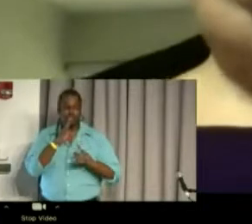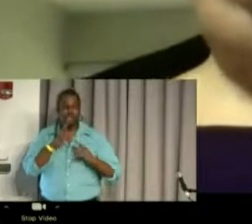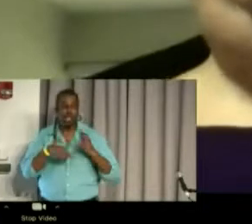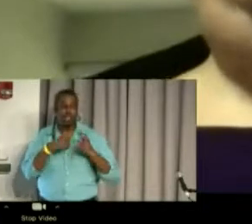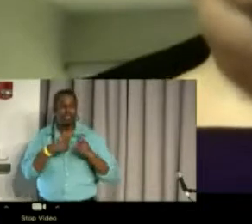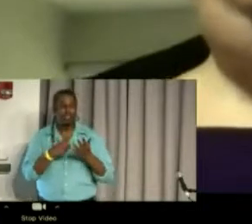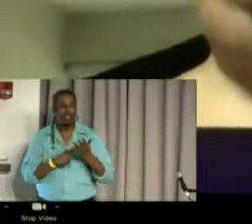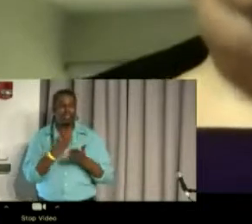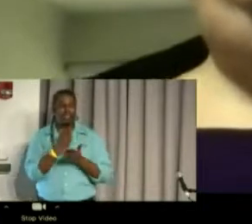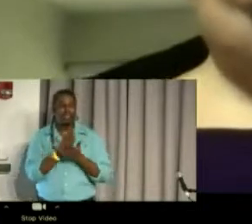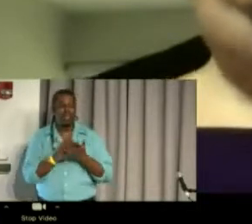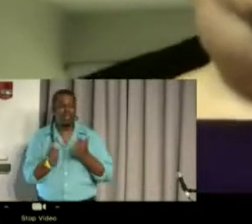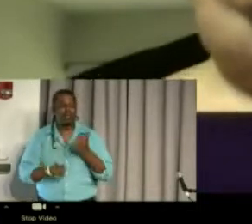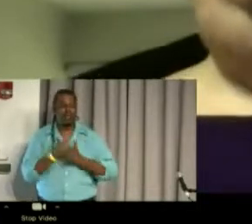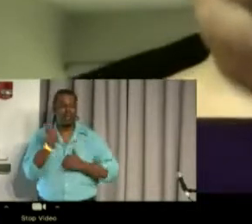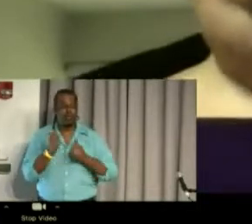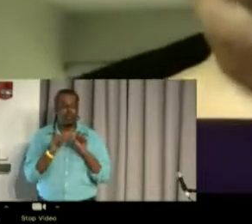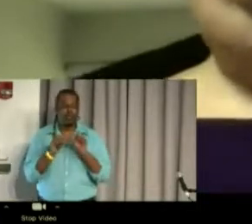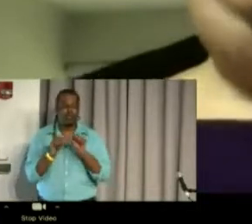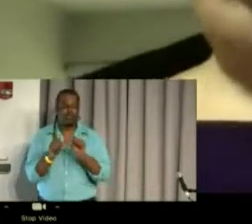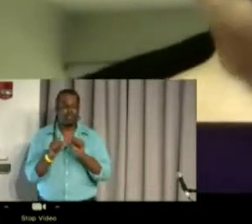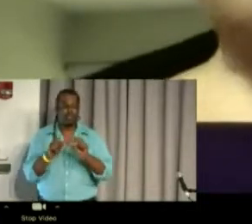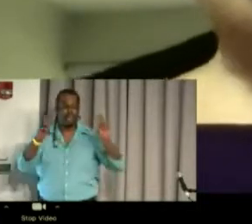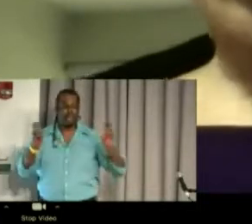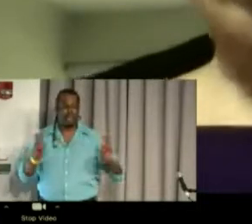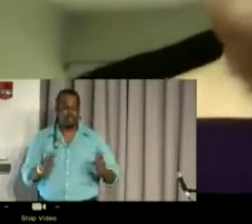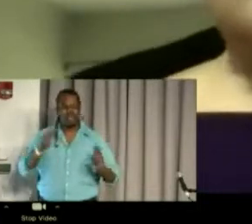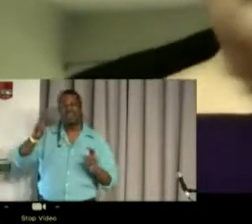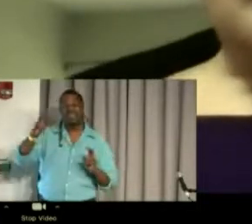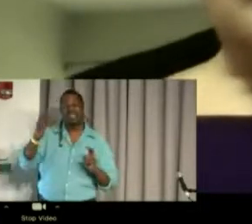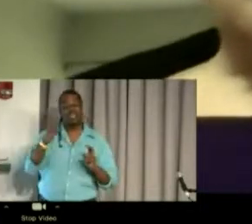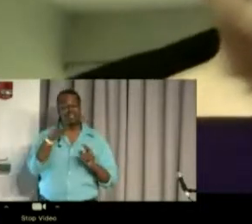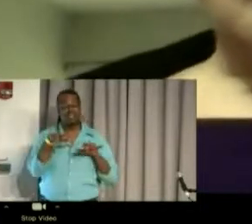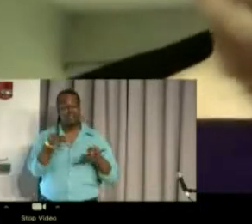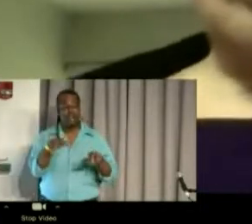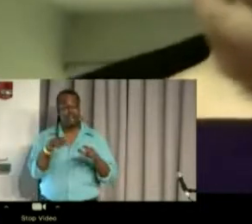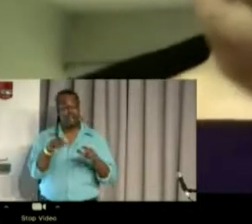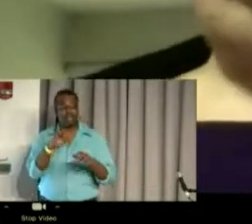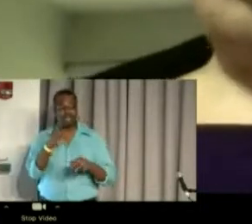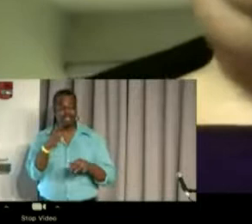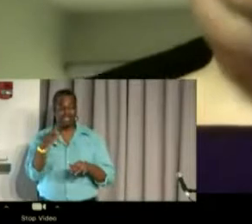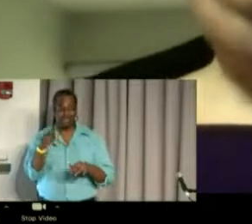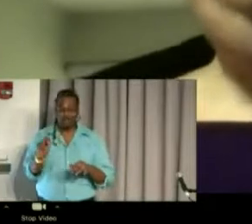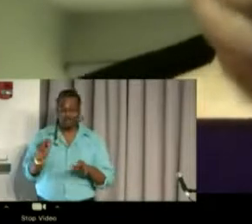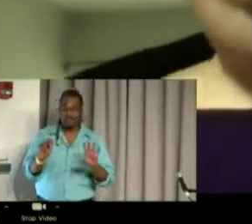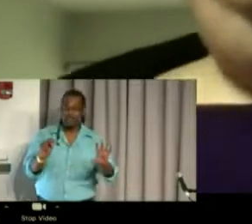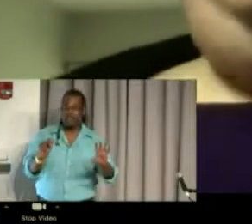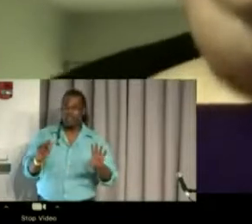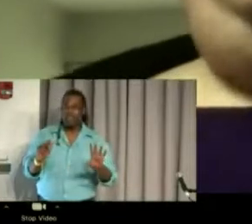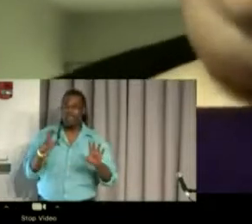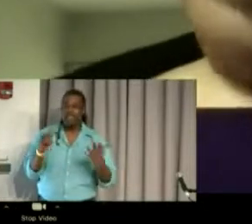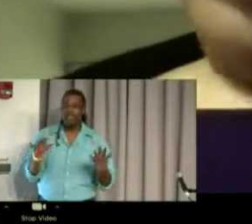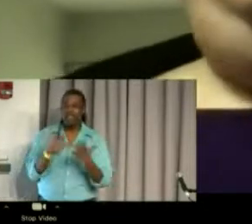to the persistence of civilization, the sixth mass extinction is irreversible.